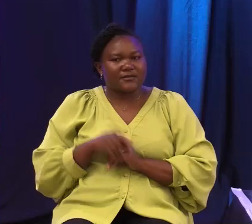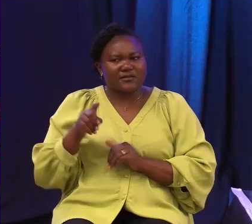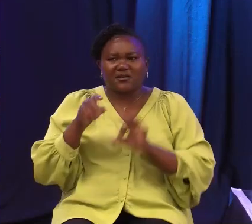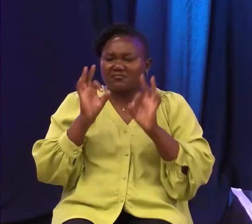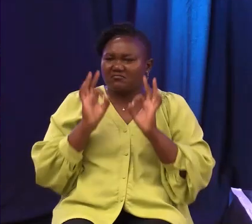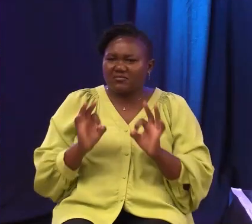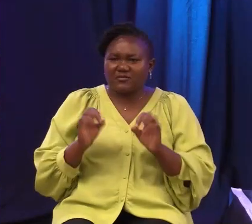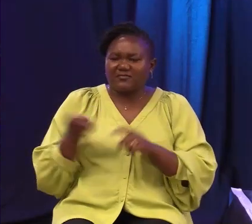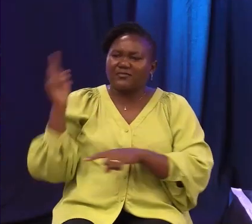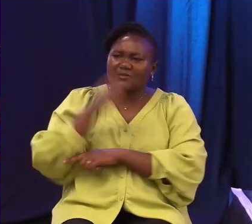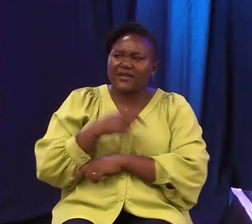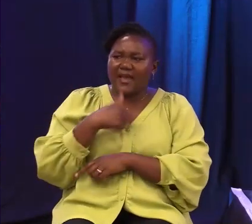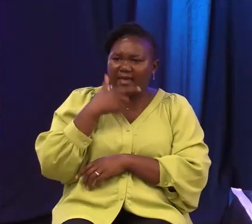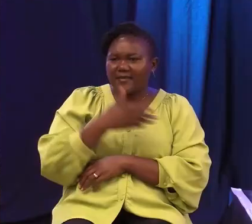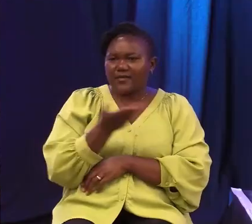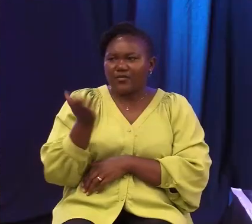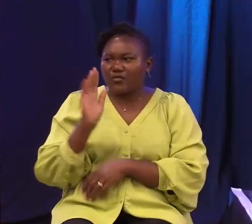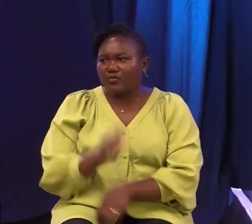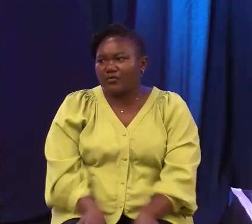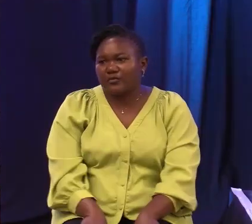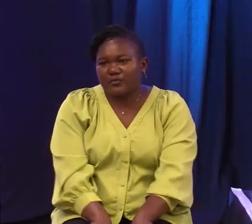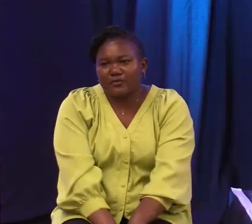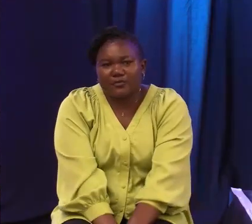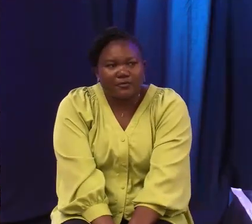fantastic day, and I thank you all.